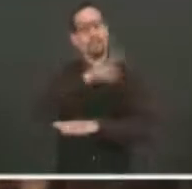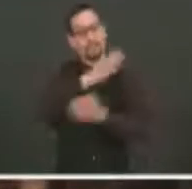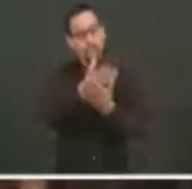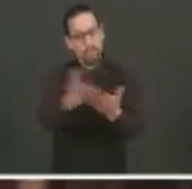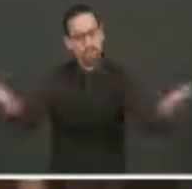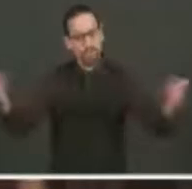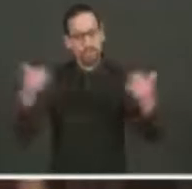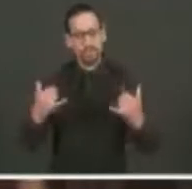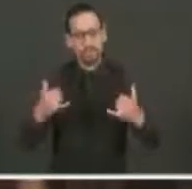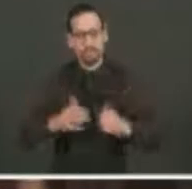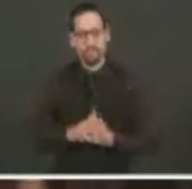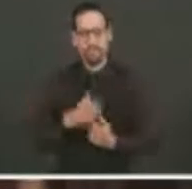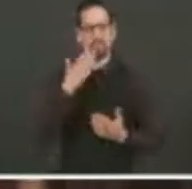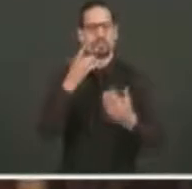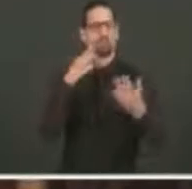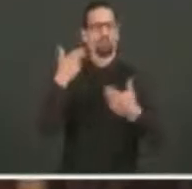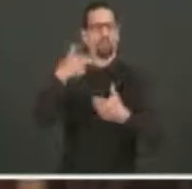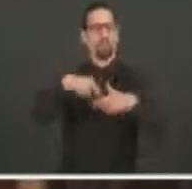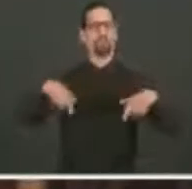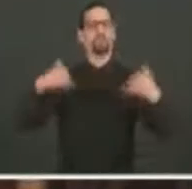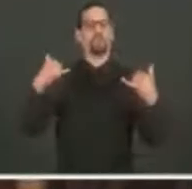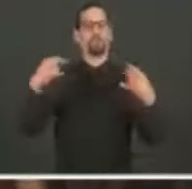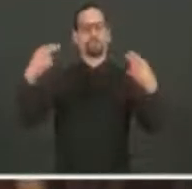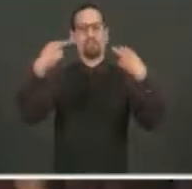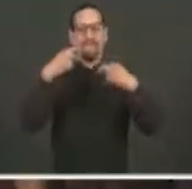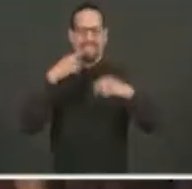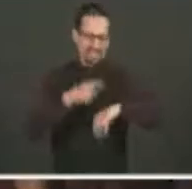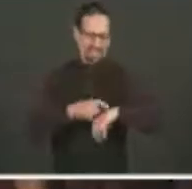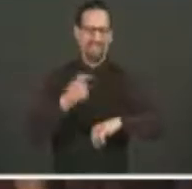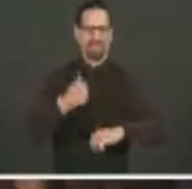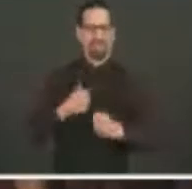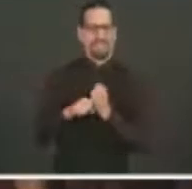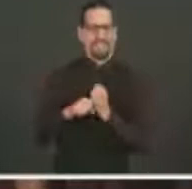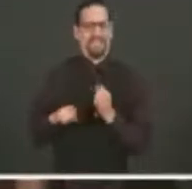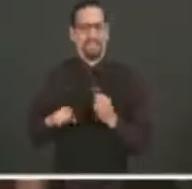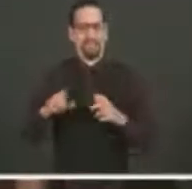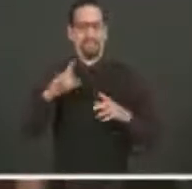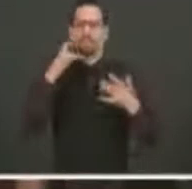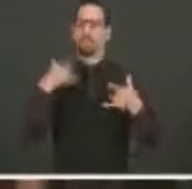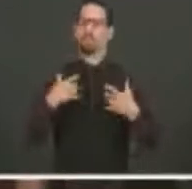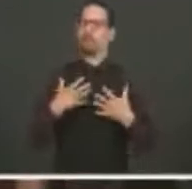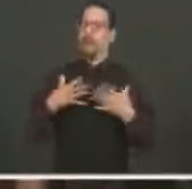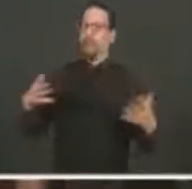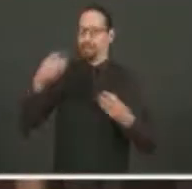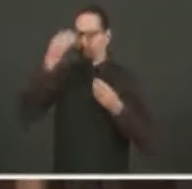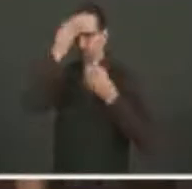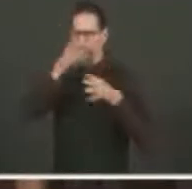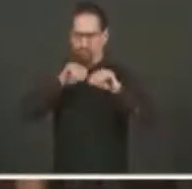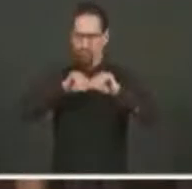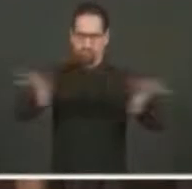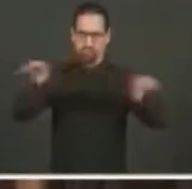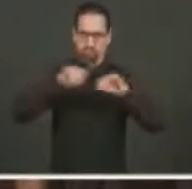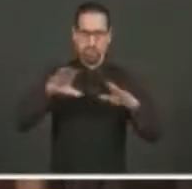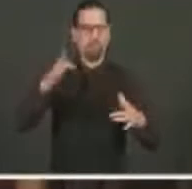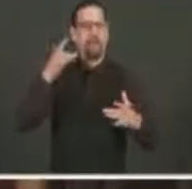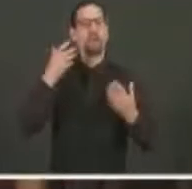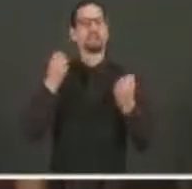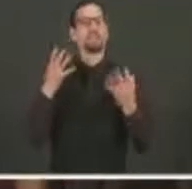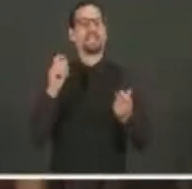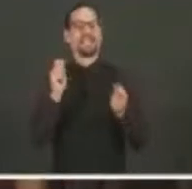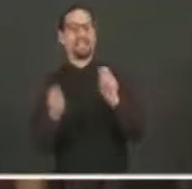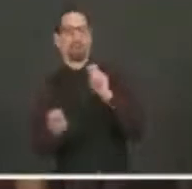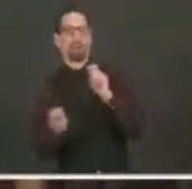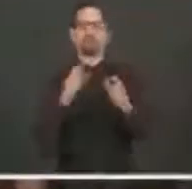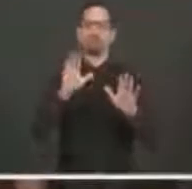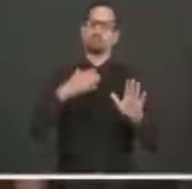Okay, good afternoon, everybody. Thank you for joining us. Sorry to keep you for a few minutes. We have a lot of news today, a lot of changes. So bear